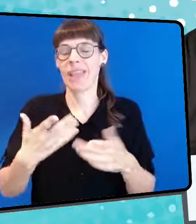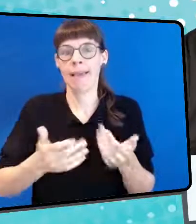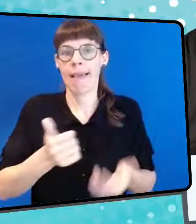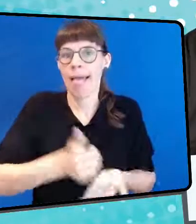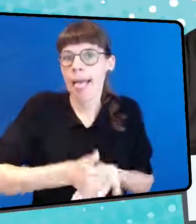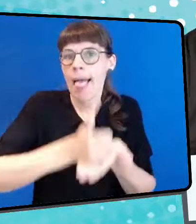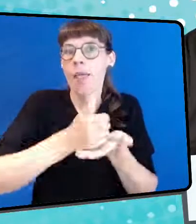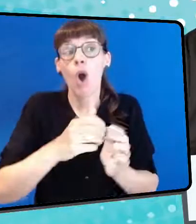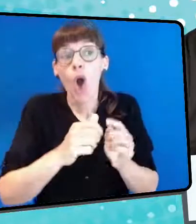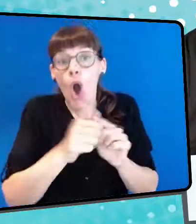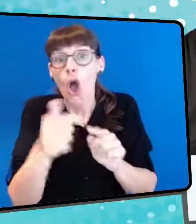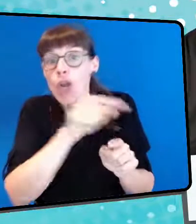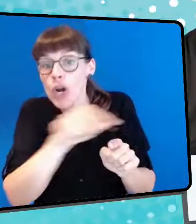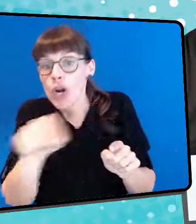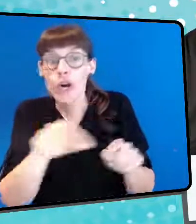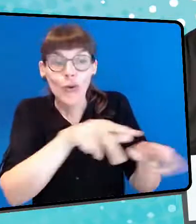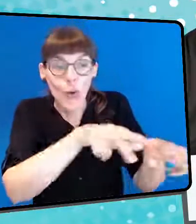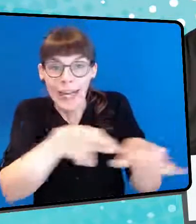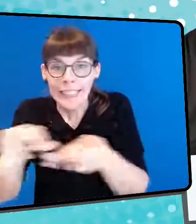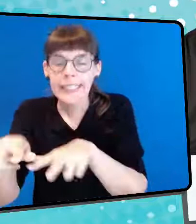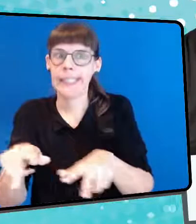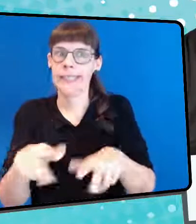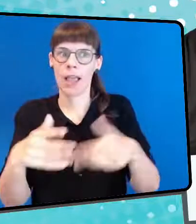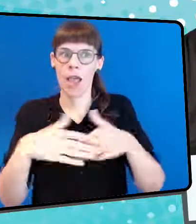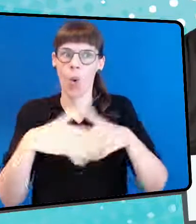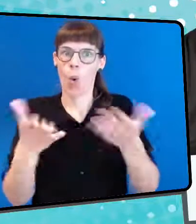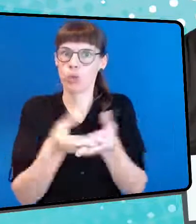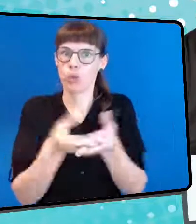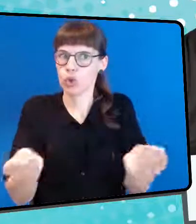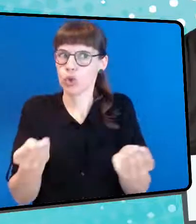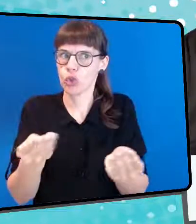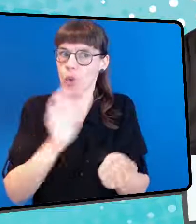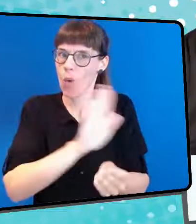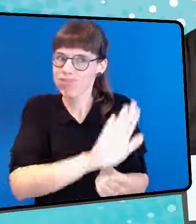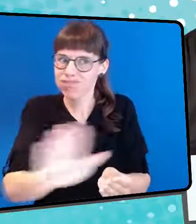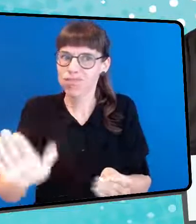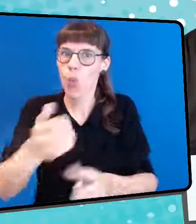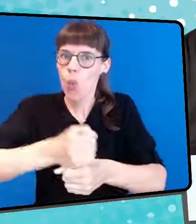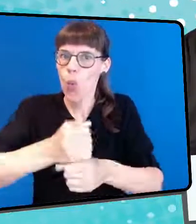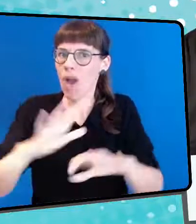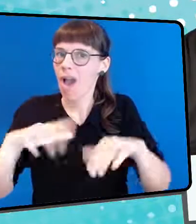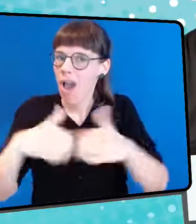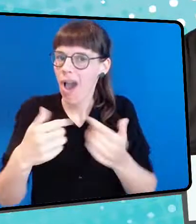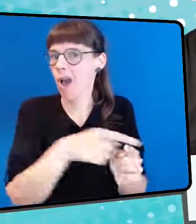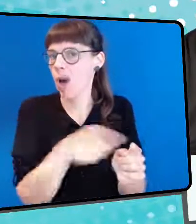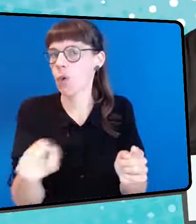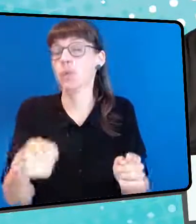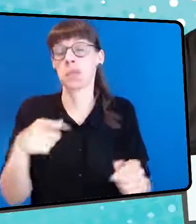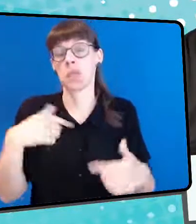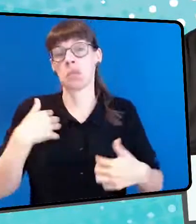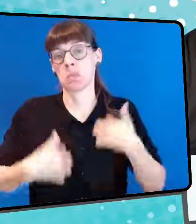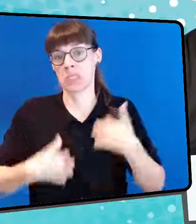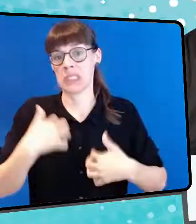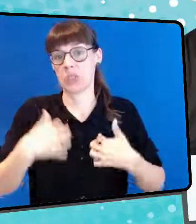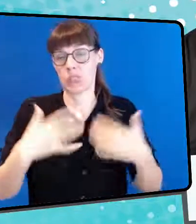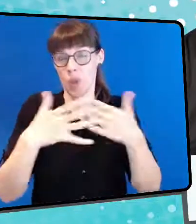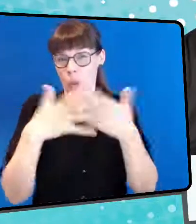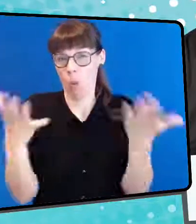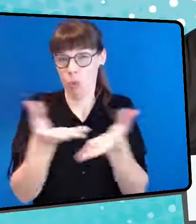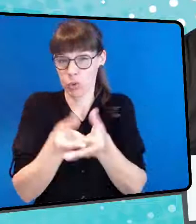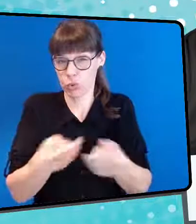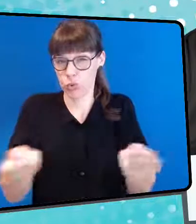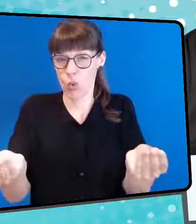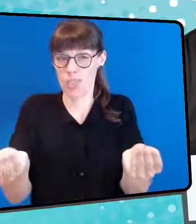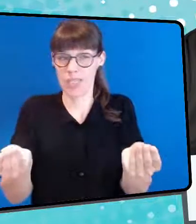the open source for their own purposes. So yeah, it's been a really interesting journey. And again, this open sourcing of